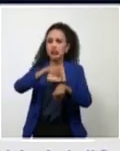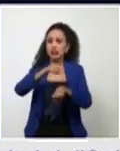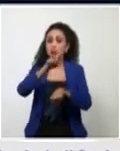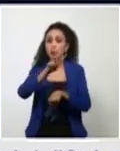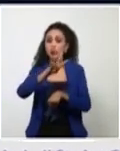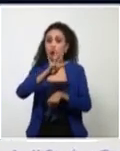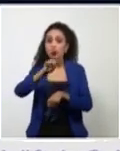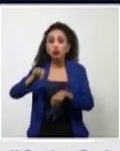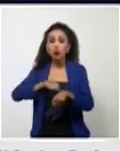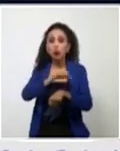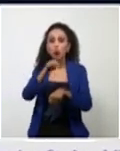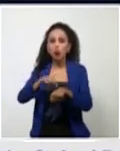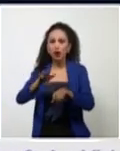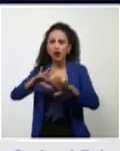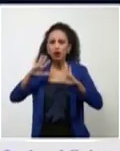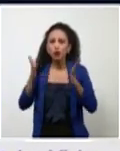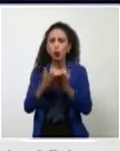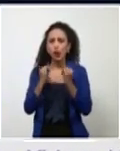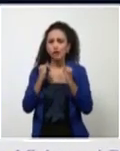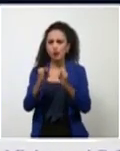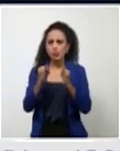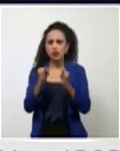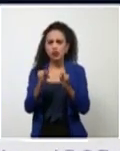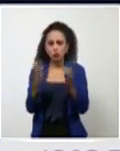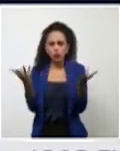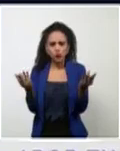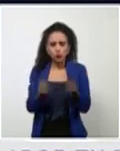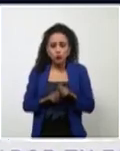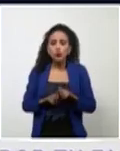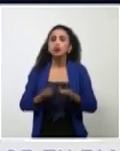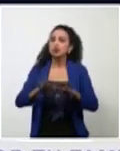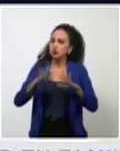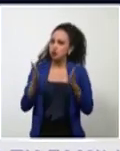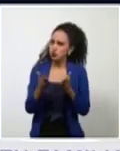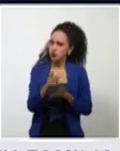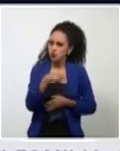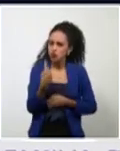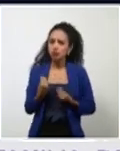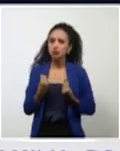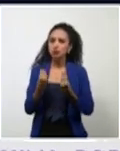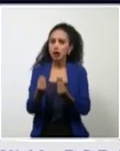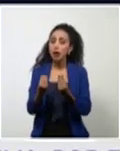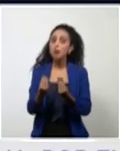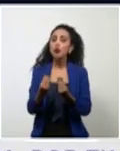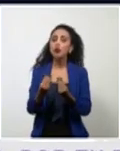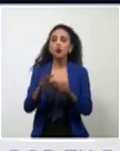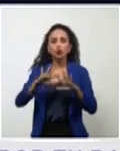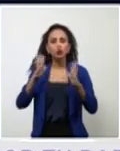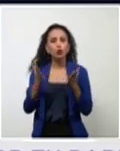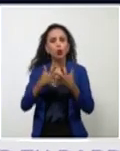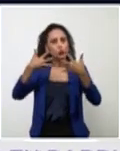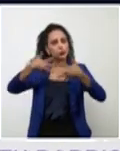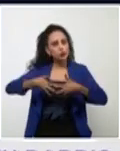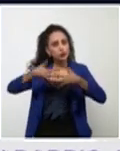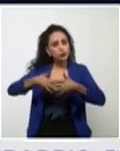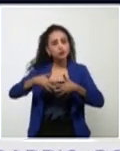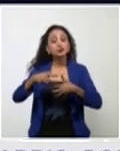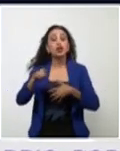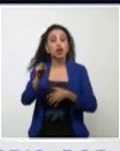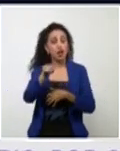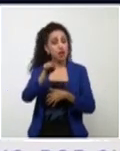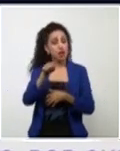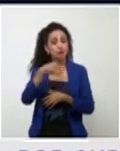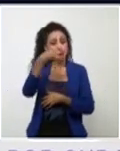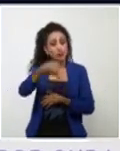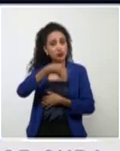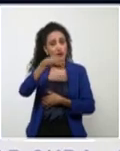professional team, very technical, that works round the clock. It processes all the information we provide here,